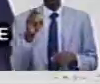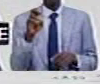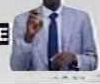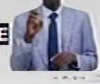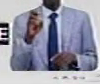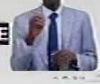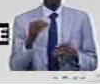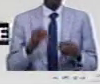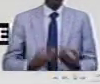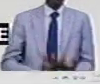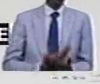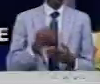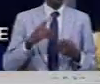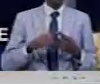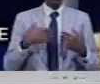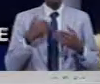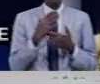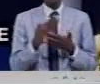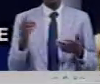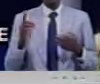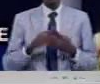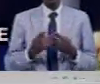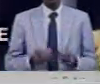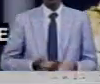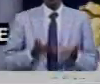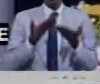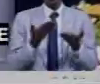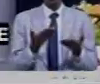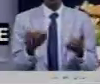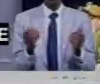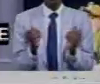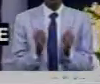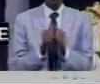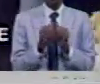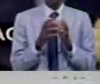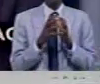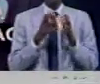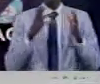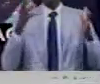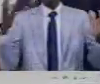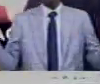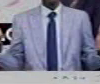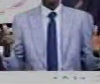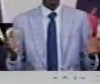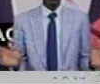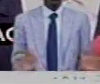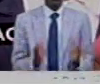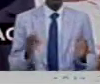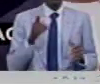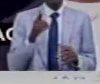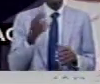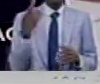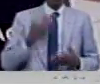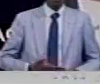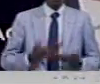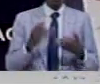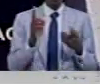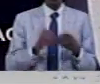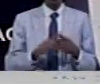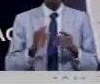You will burn to dazzle, yes, you. Don't let anyone make you fizzle. Stars are made to sparkle. Typically, you're already